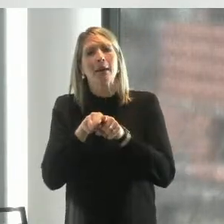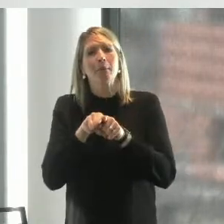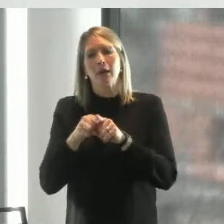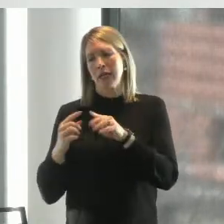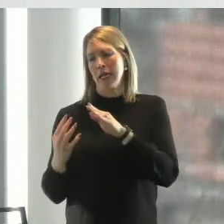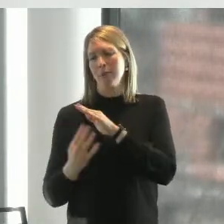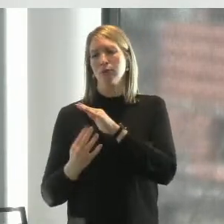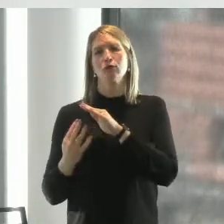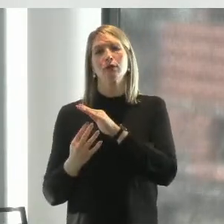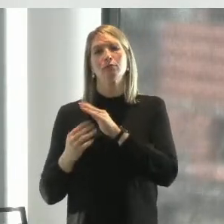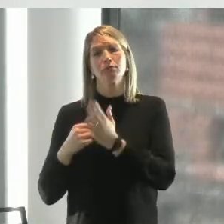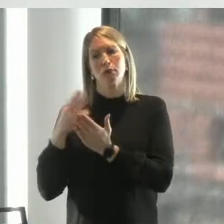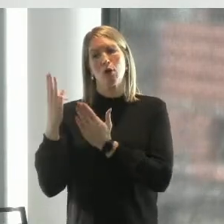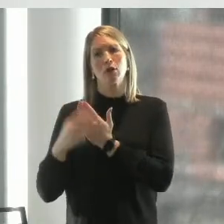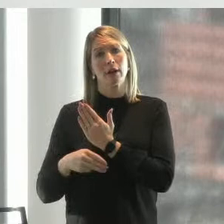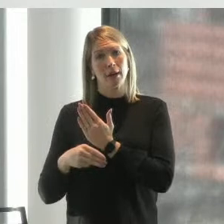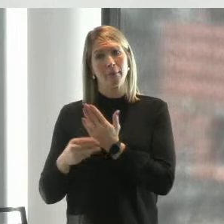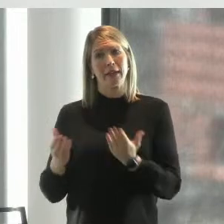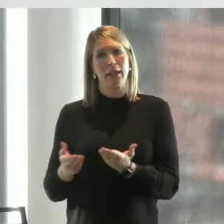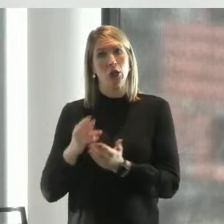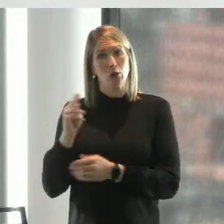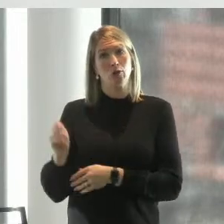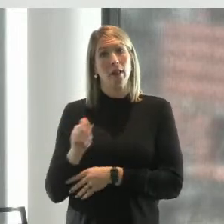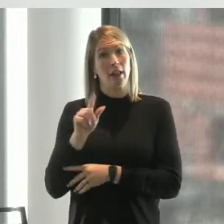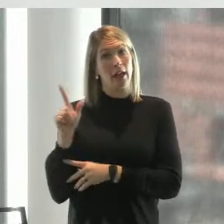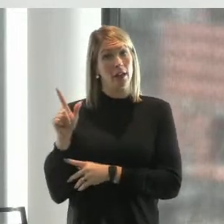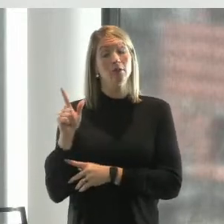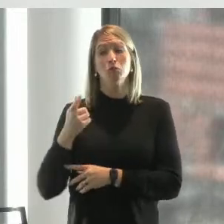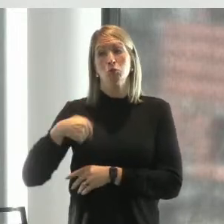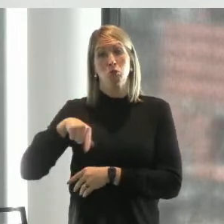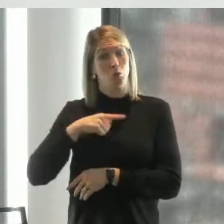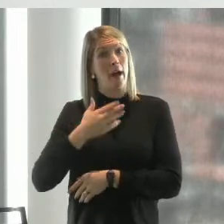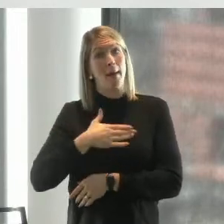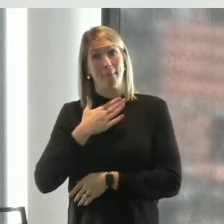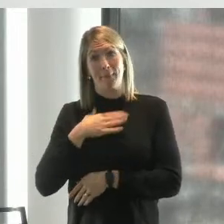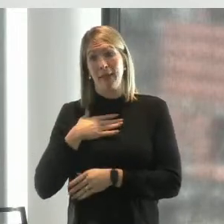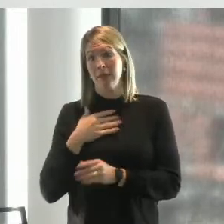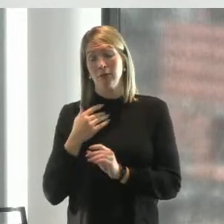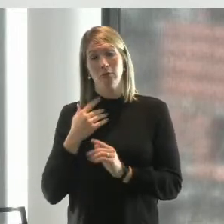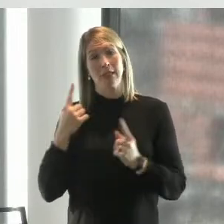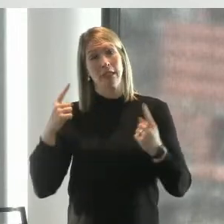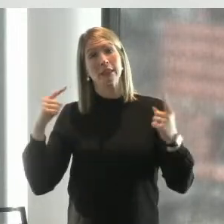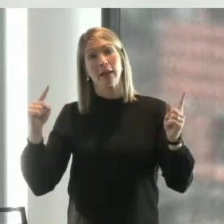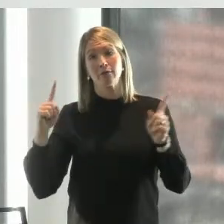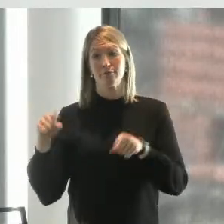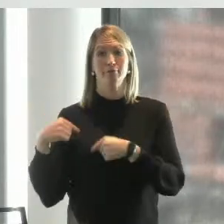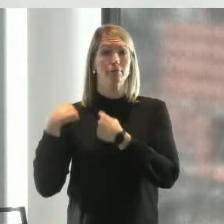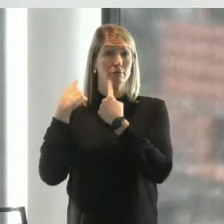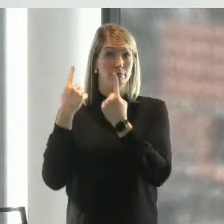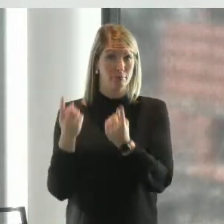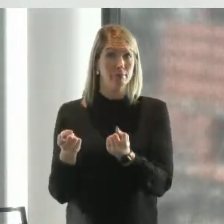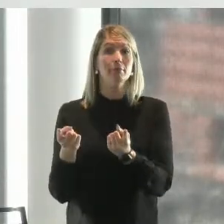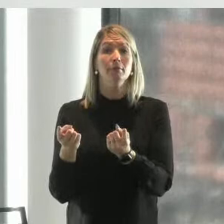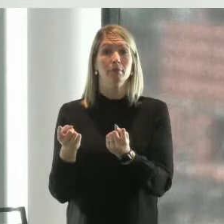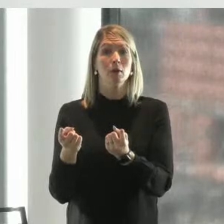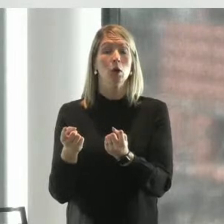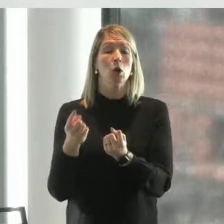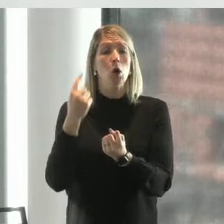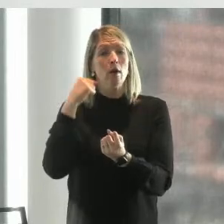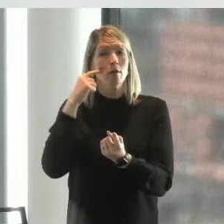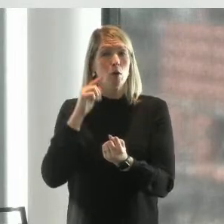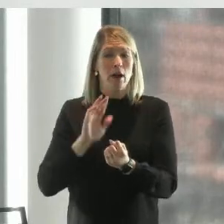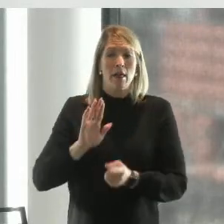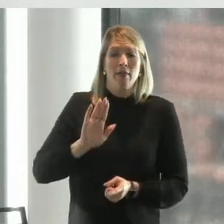which Newfoundland and Labrador has been blessed with the presence and the opportunity, the skills, and the